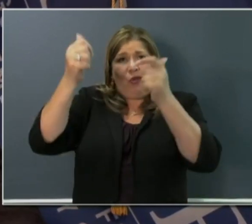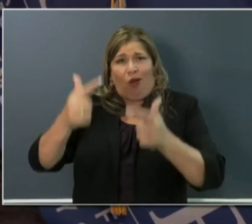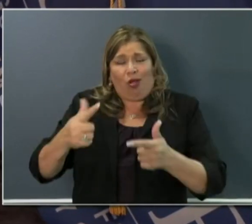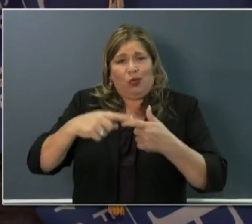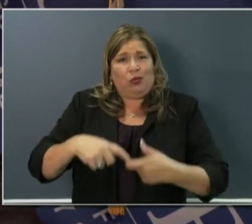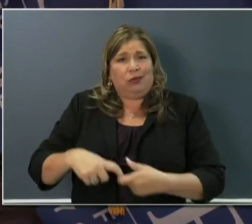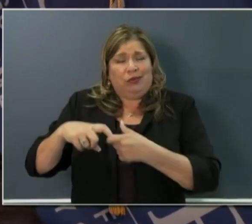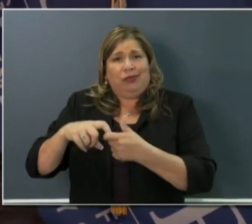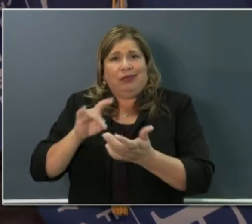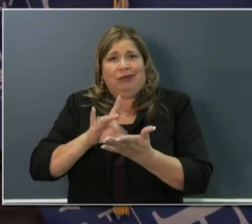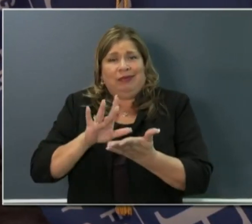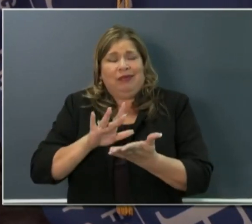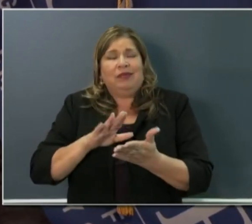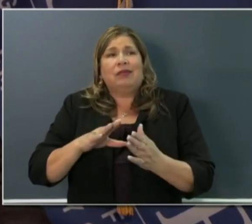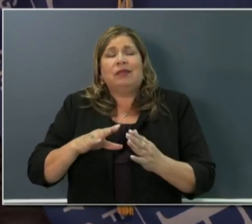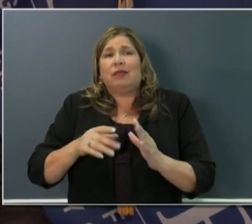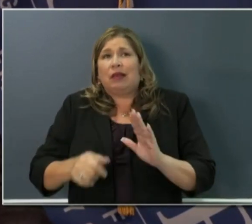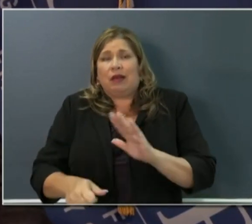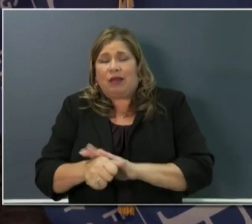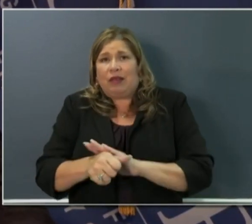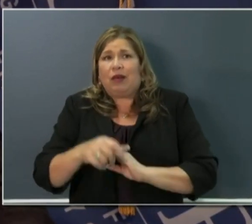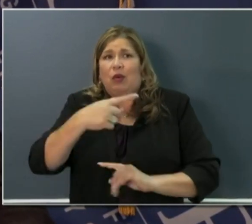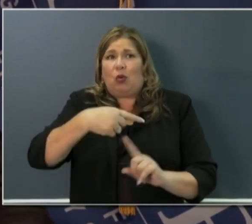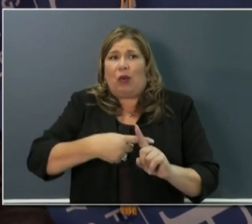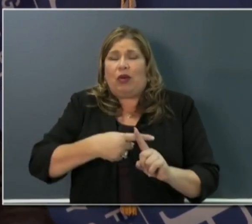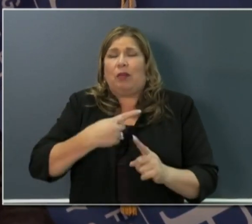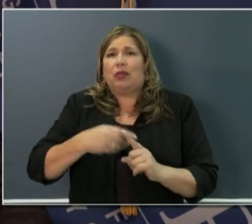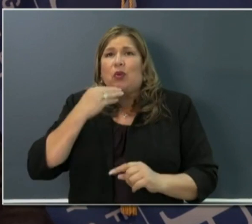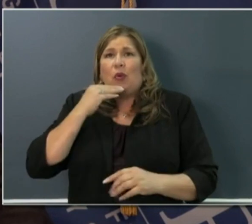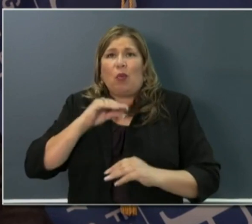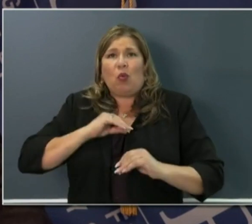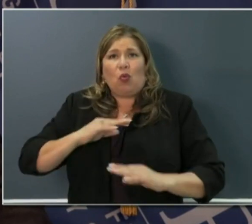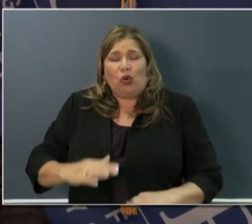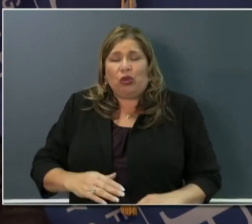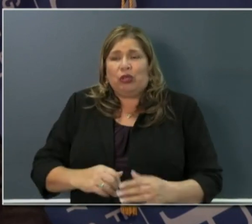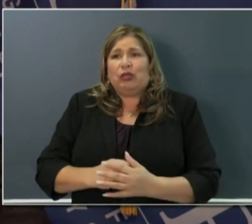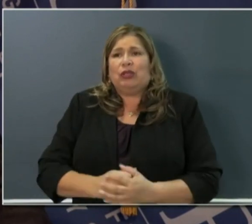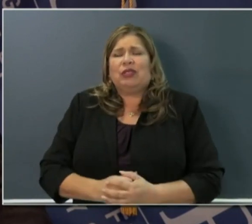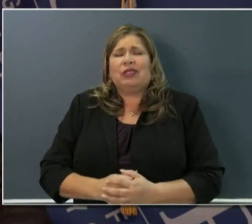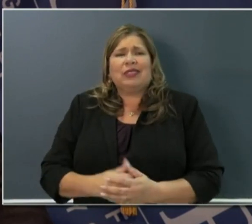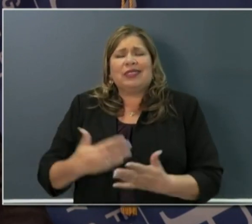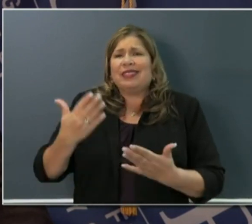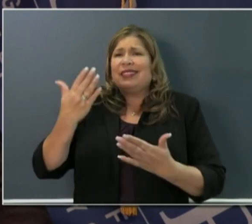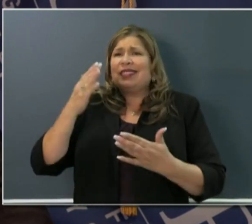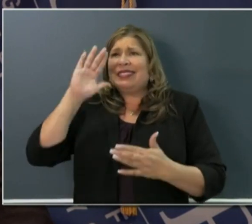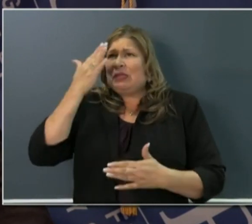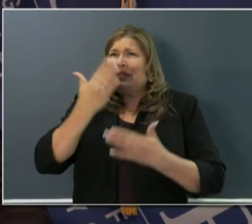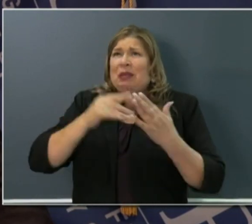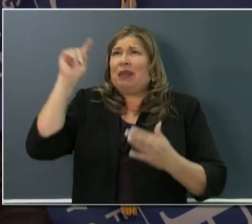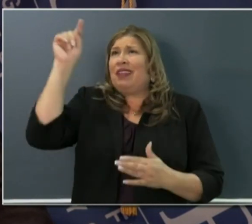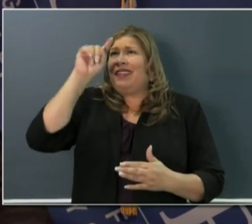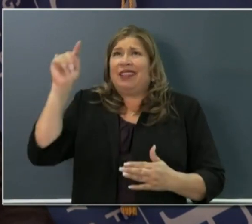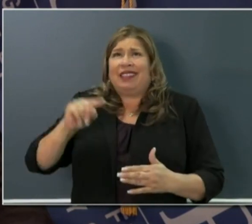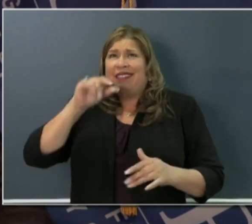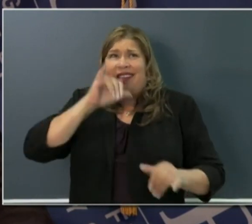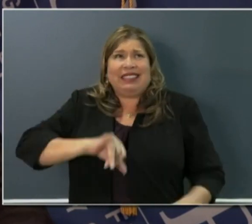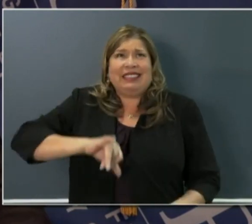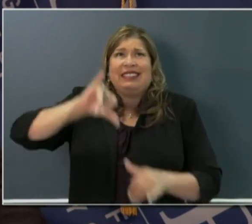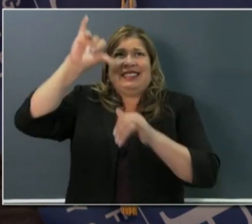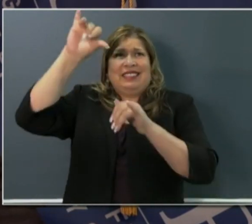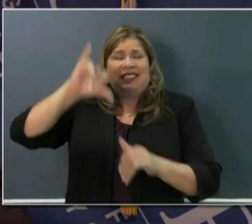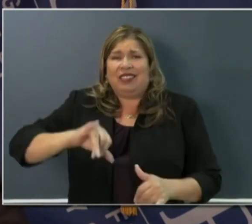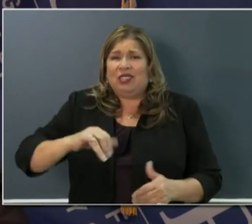to look at that, but the complaint is that there's a patchwork of policies. It's not really consistent. When are you going to address that, and do you